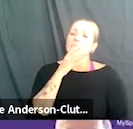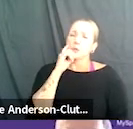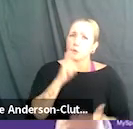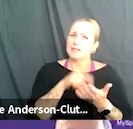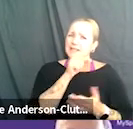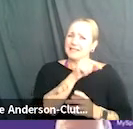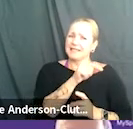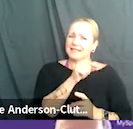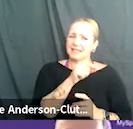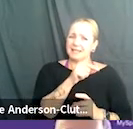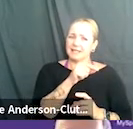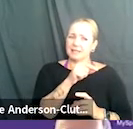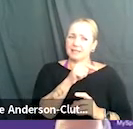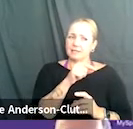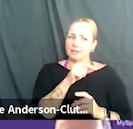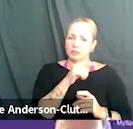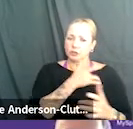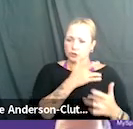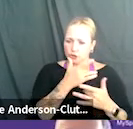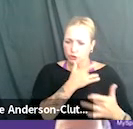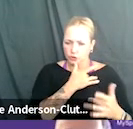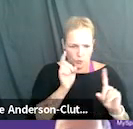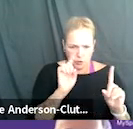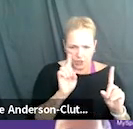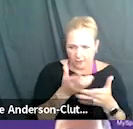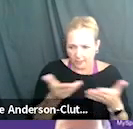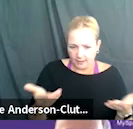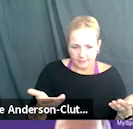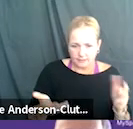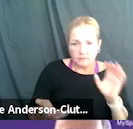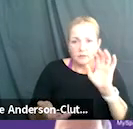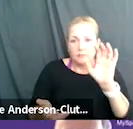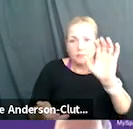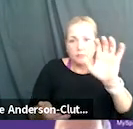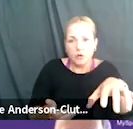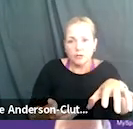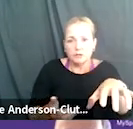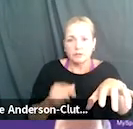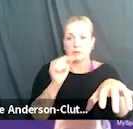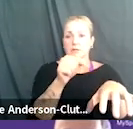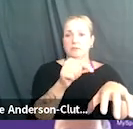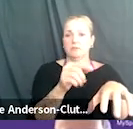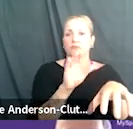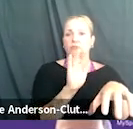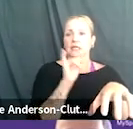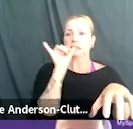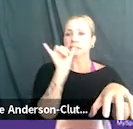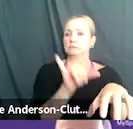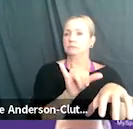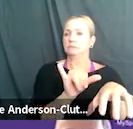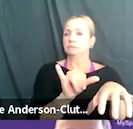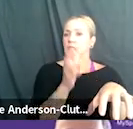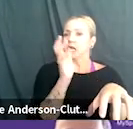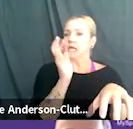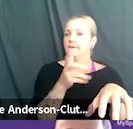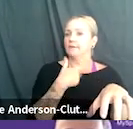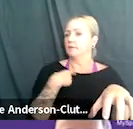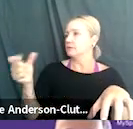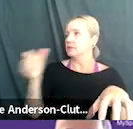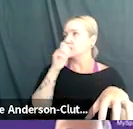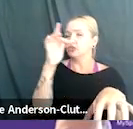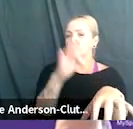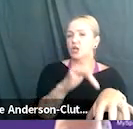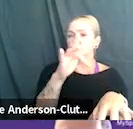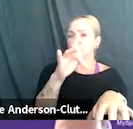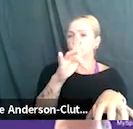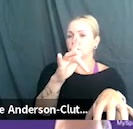had to be. And he would spend a lot of time looking around the room, and if anything was out of place, he would sort of jump up and go and move it. And to the point, though,